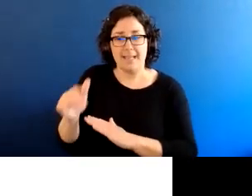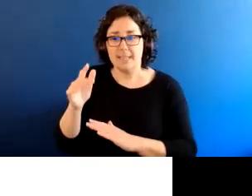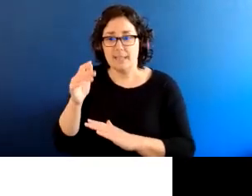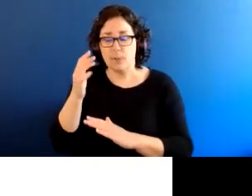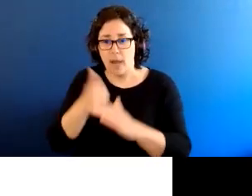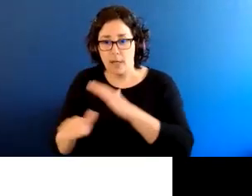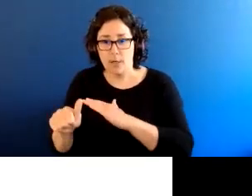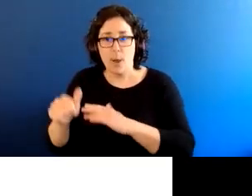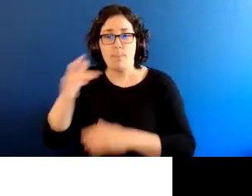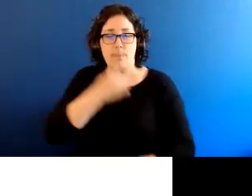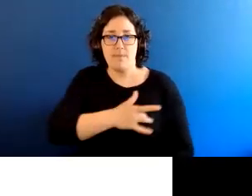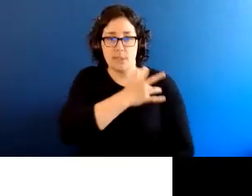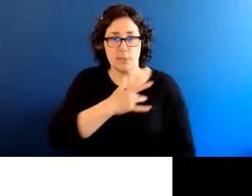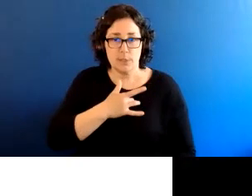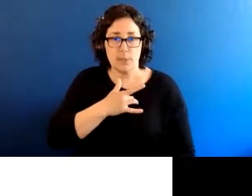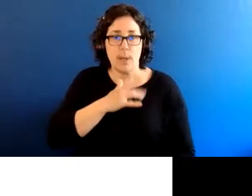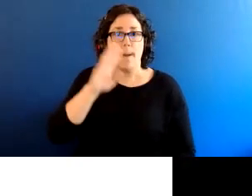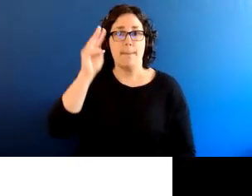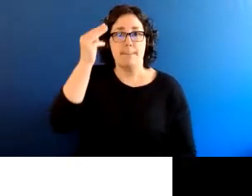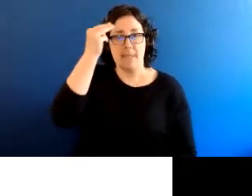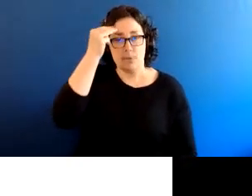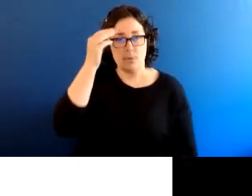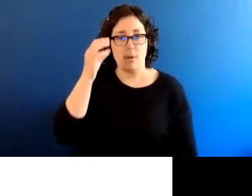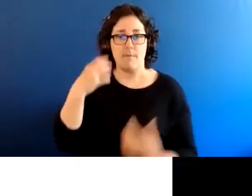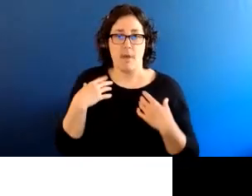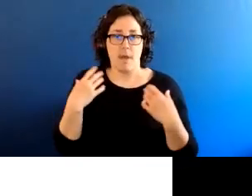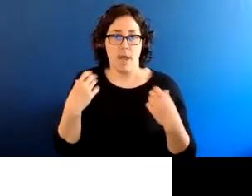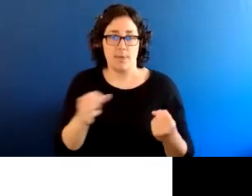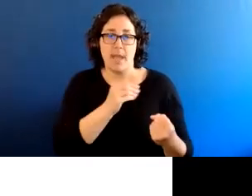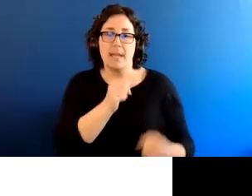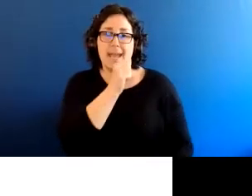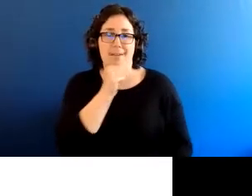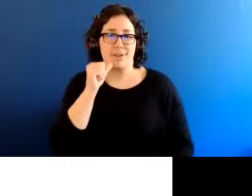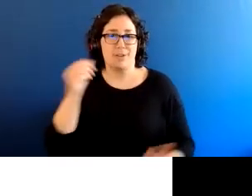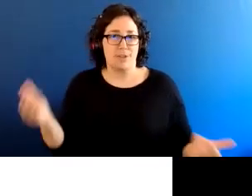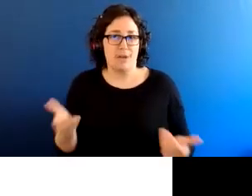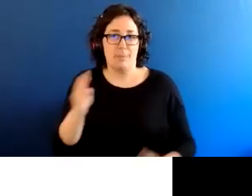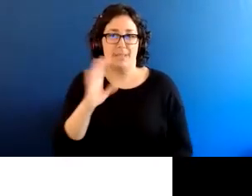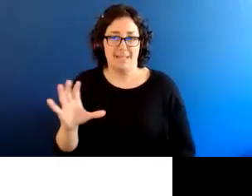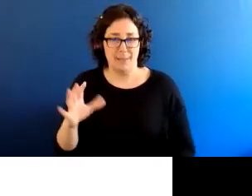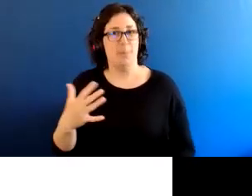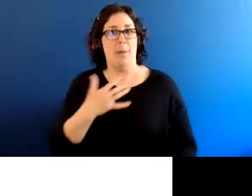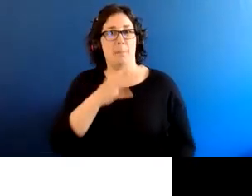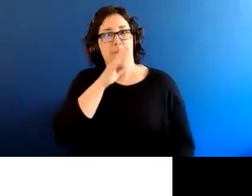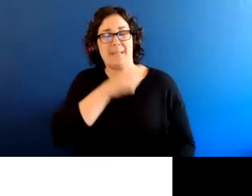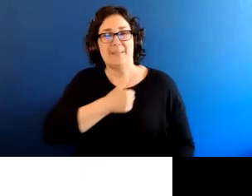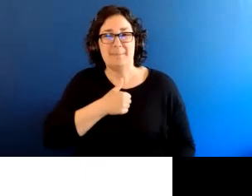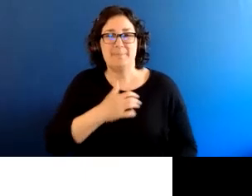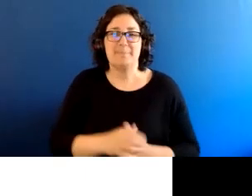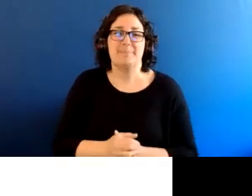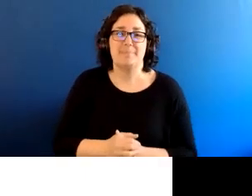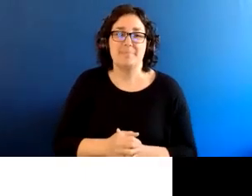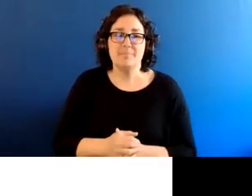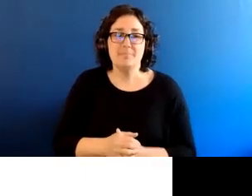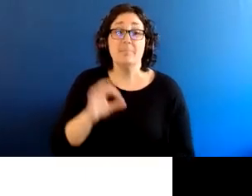the Provincial Ministries of Health and Agriculture in BC. Wow, that's a lot.